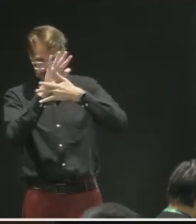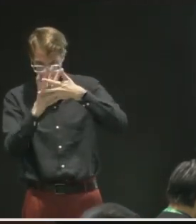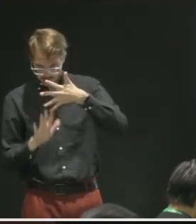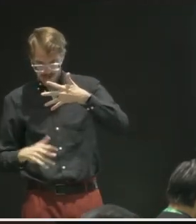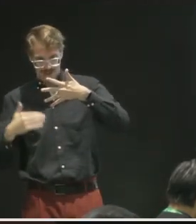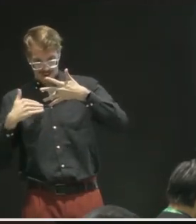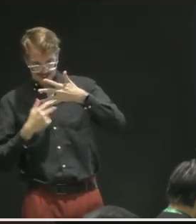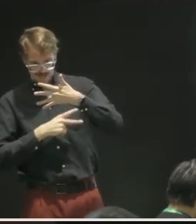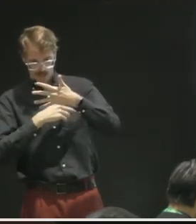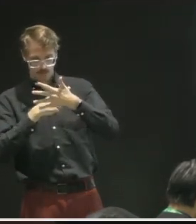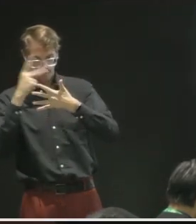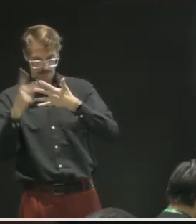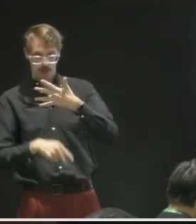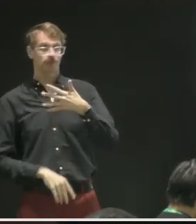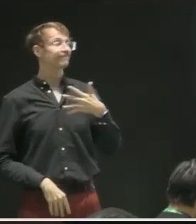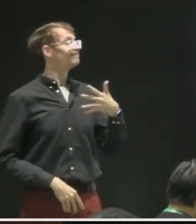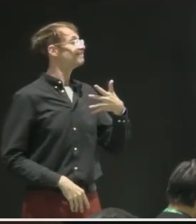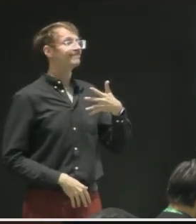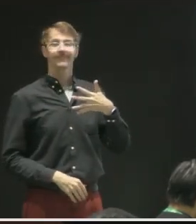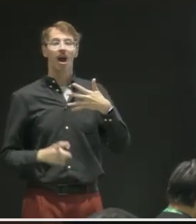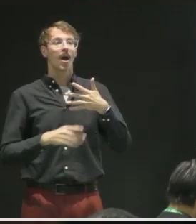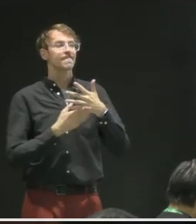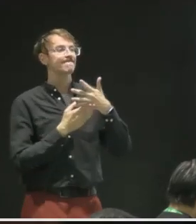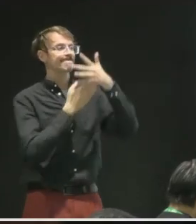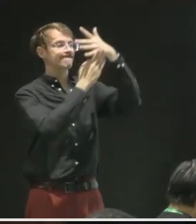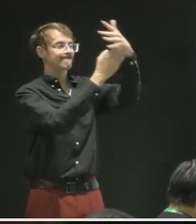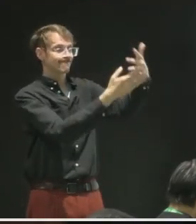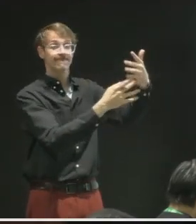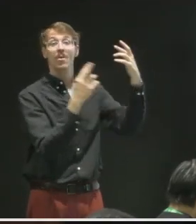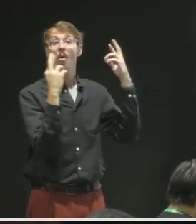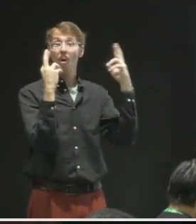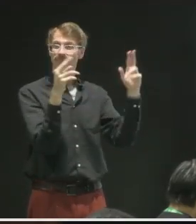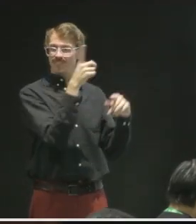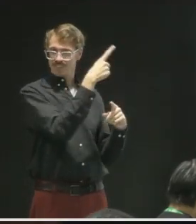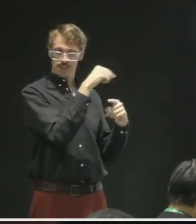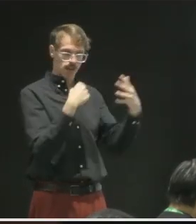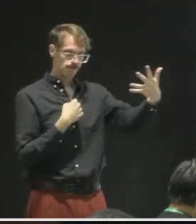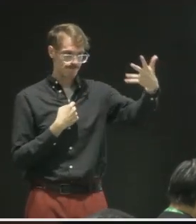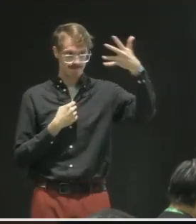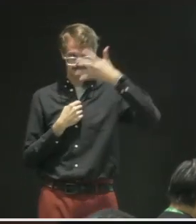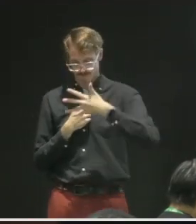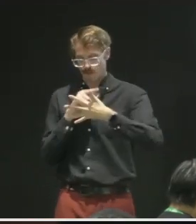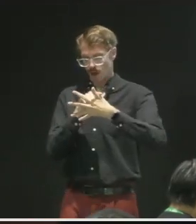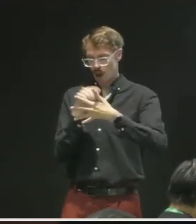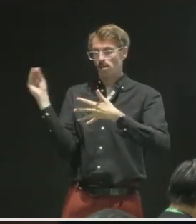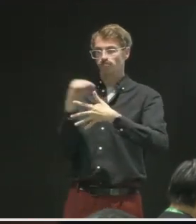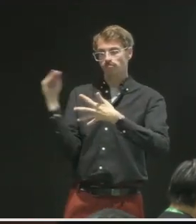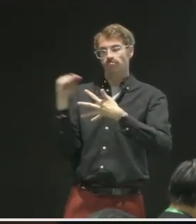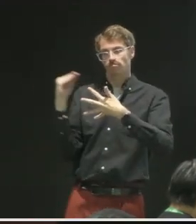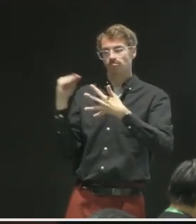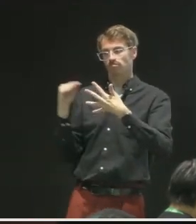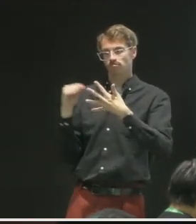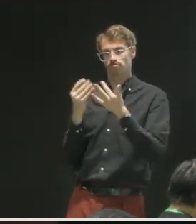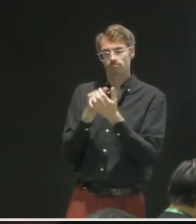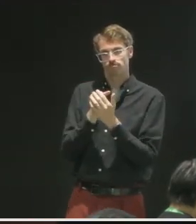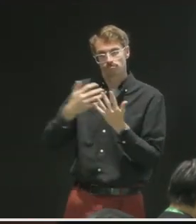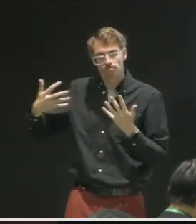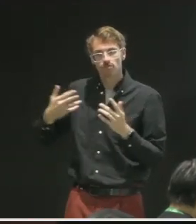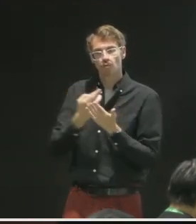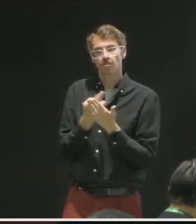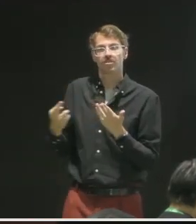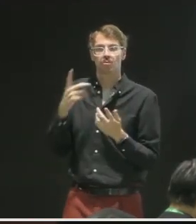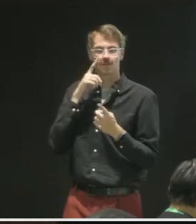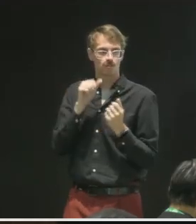plan that hopefully is resourced to address gender inequality in disaster risk management. So thank you so much for sharing